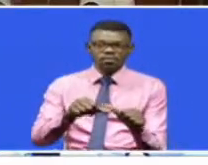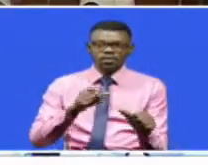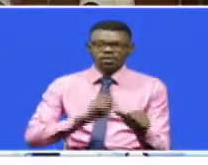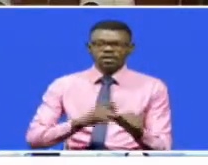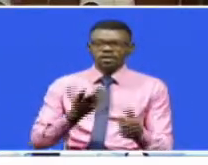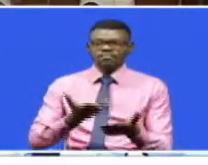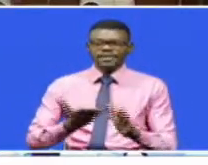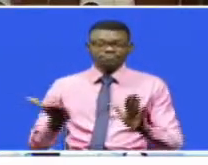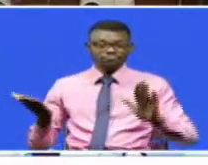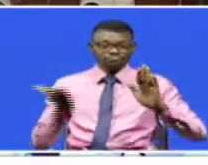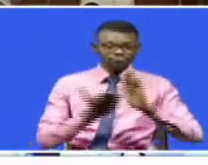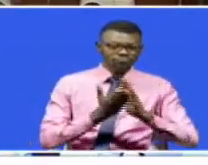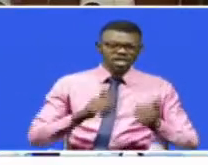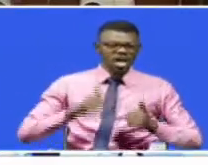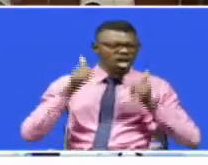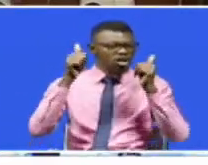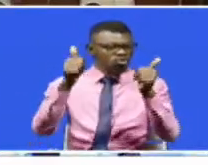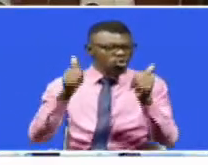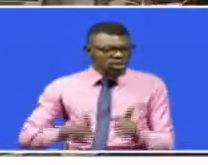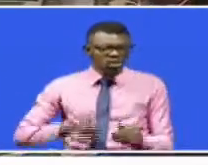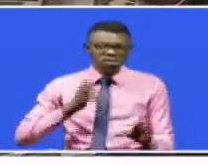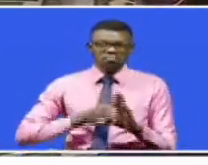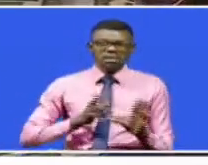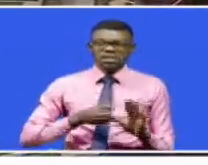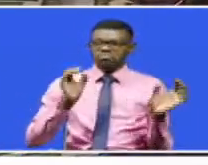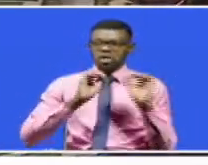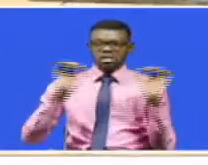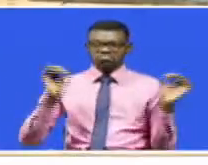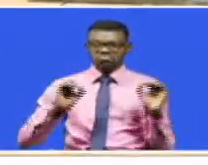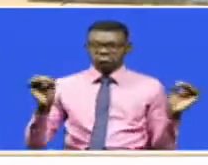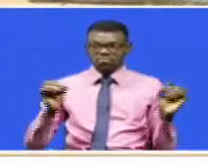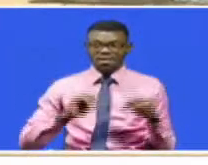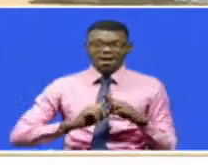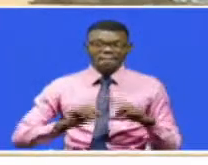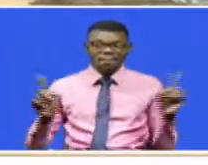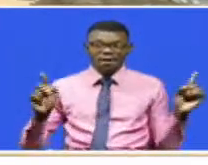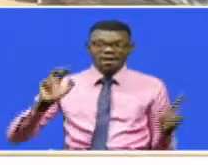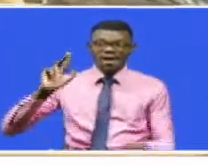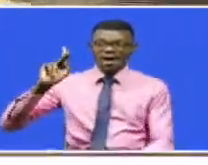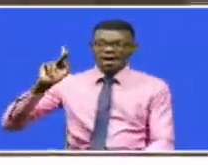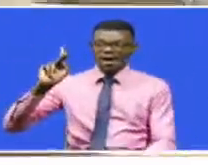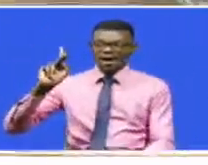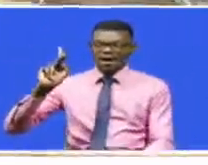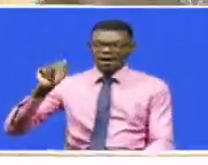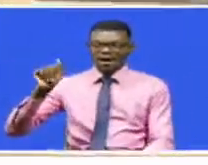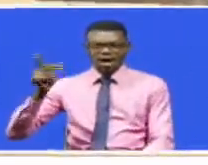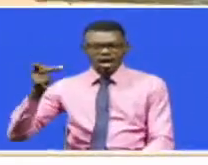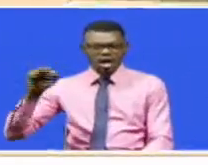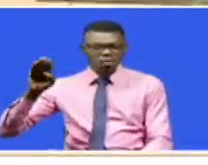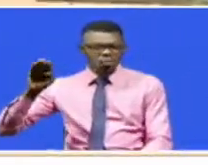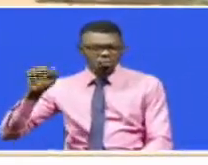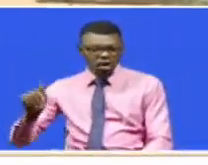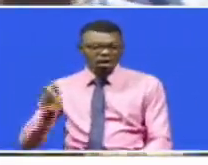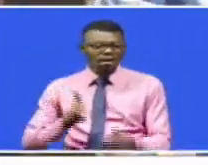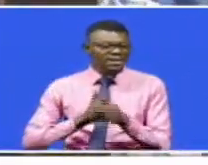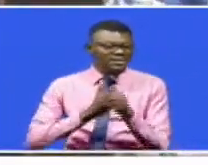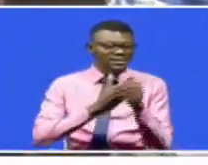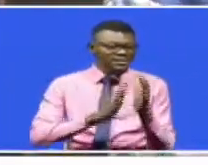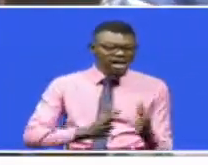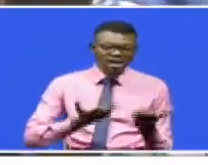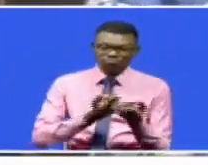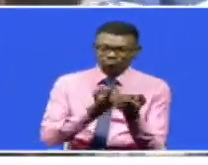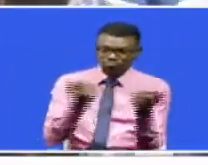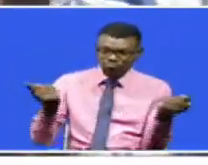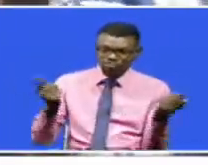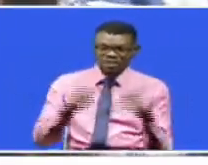filing a notice of non-participation in the hearings at The Hague. But in Kakuma, both the leadership and residents of the